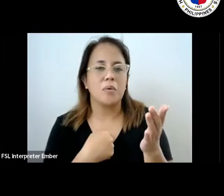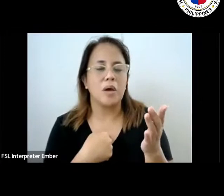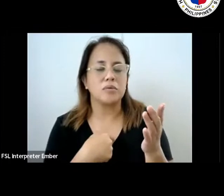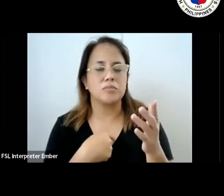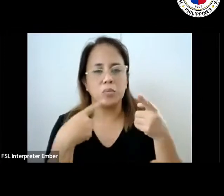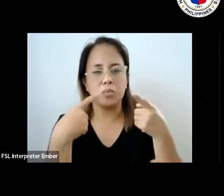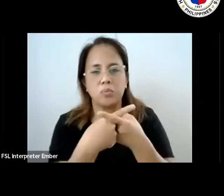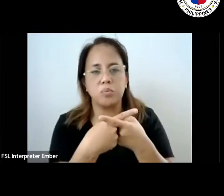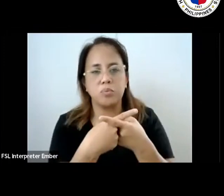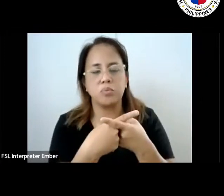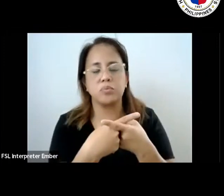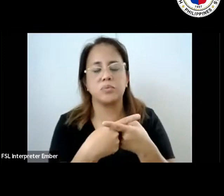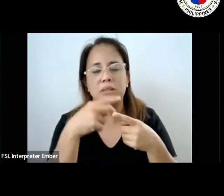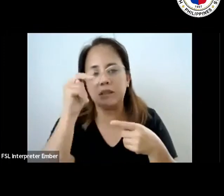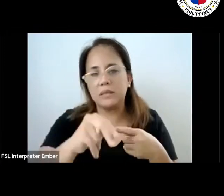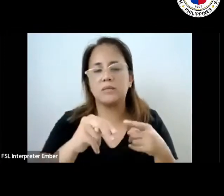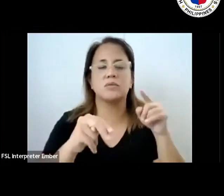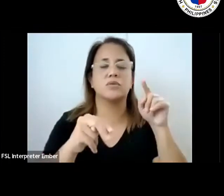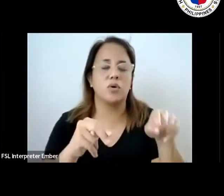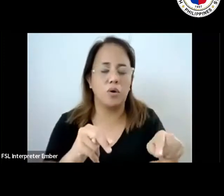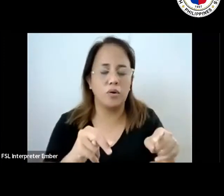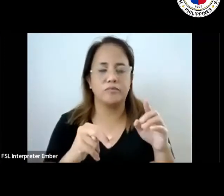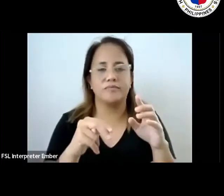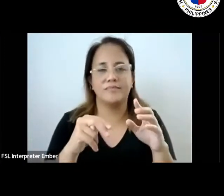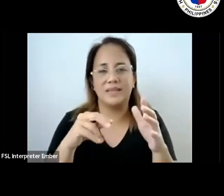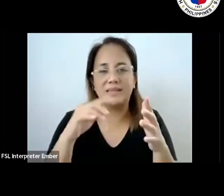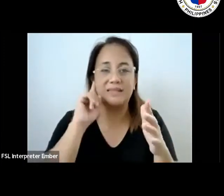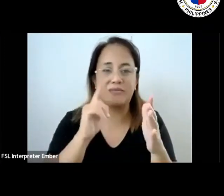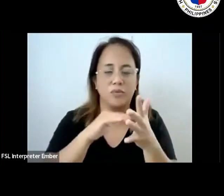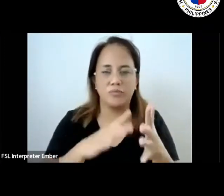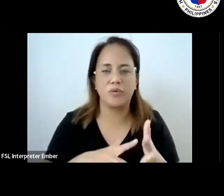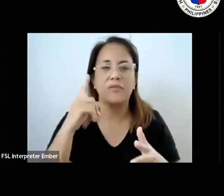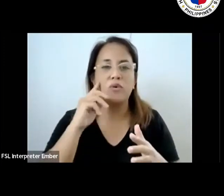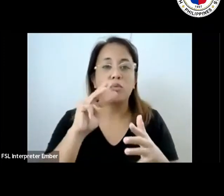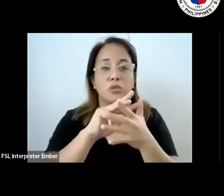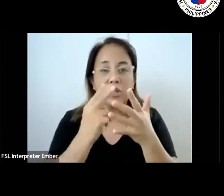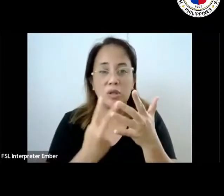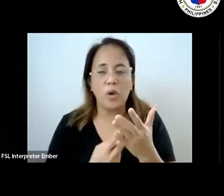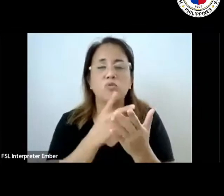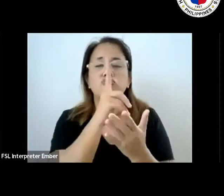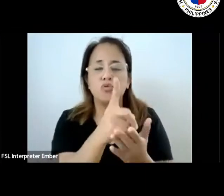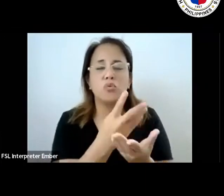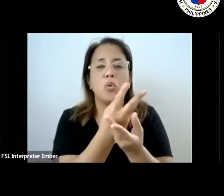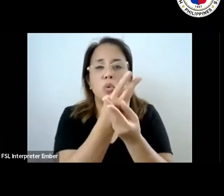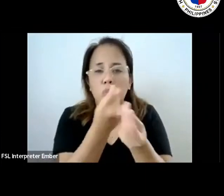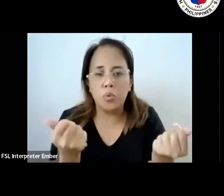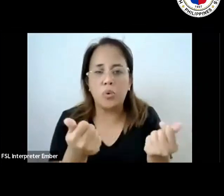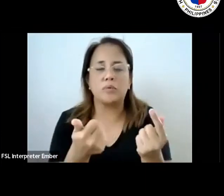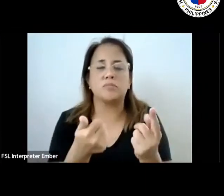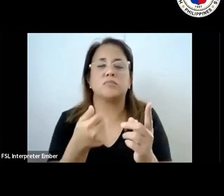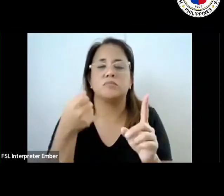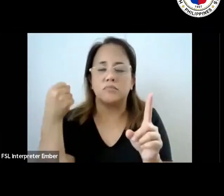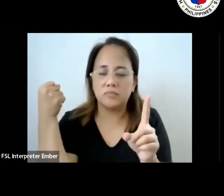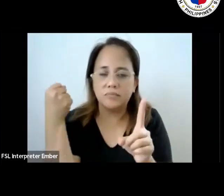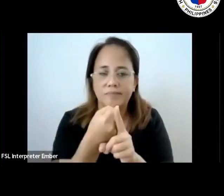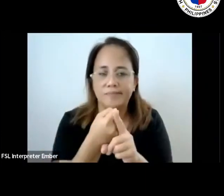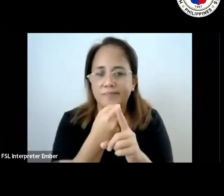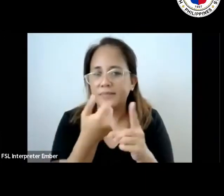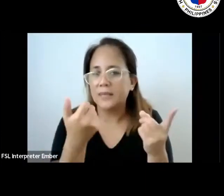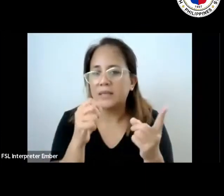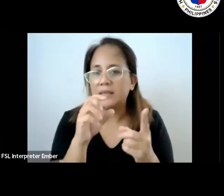needs of deaf learners for multilingual education are addressed fully and effectively.